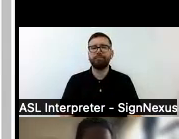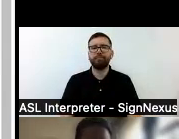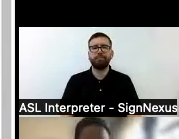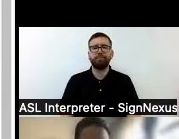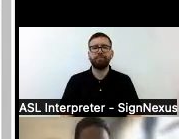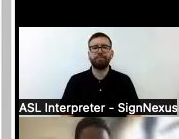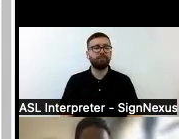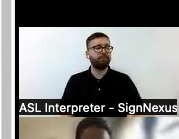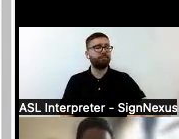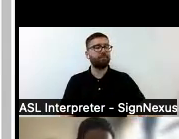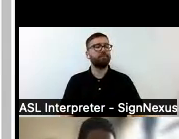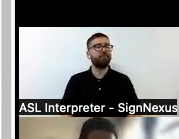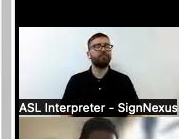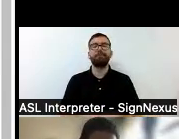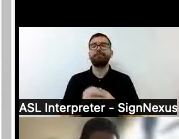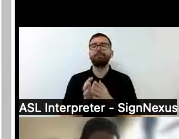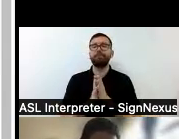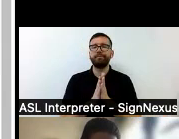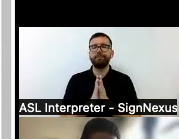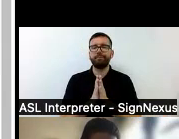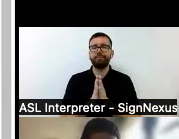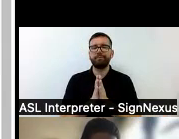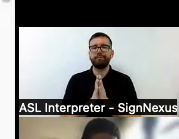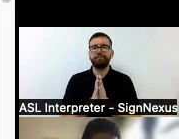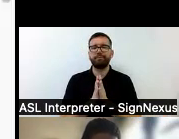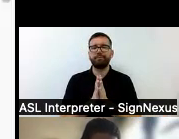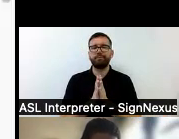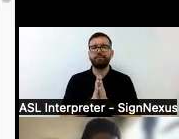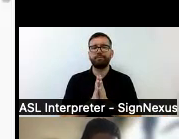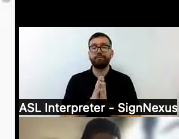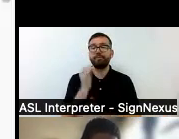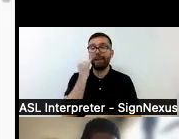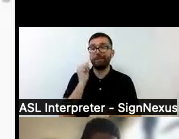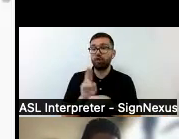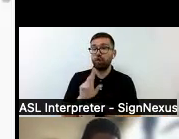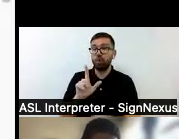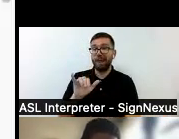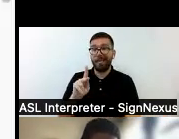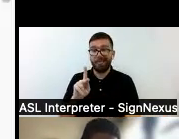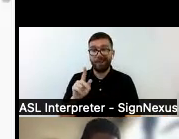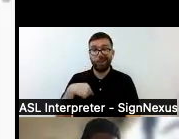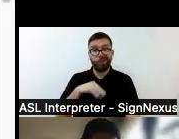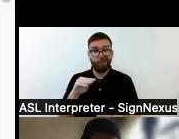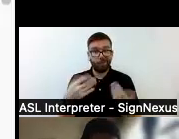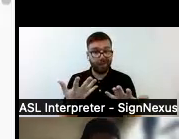All right, and then you will be, if you're using that link that we provided, you will be directed to